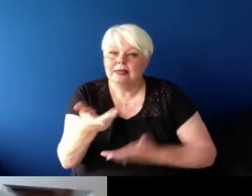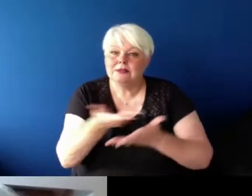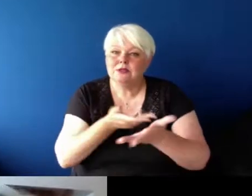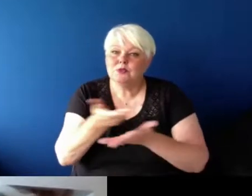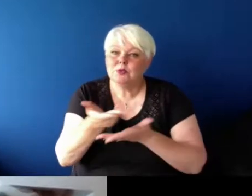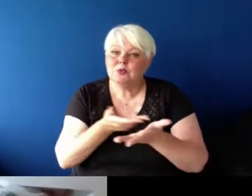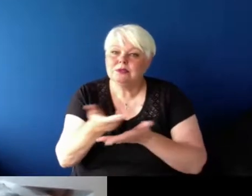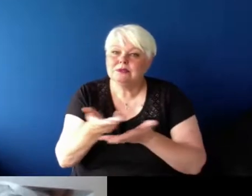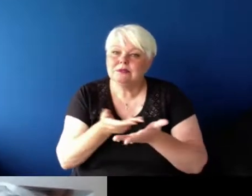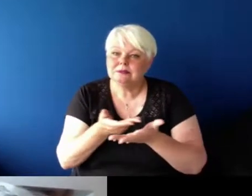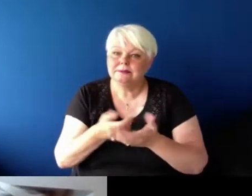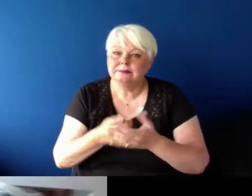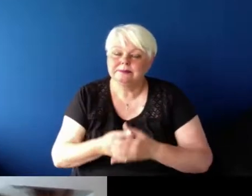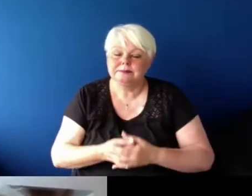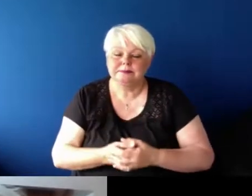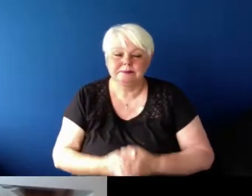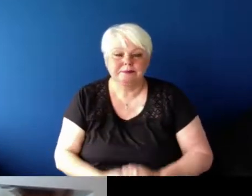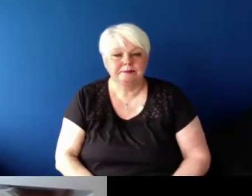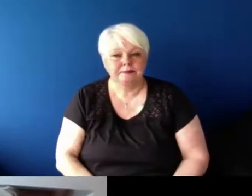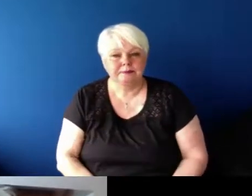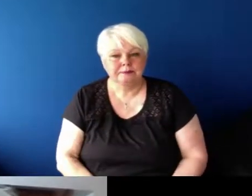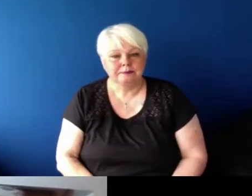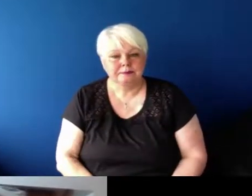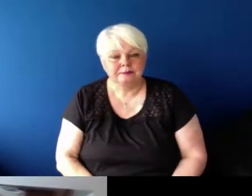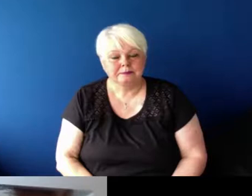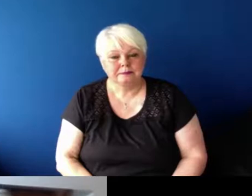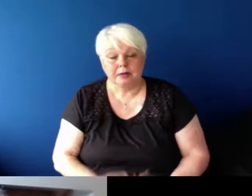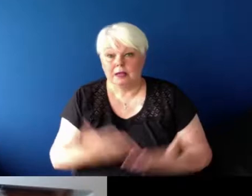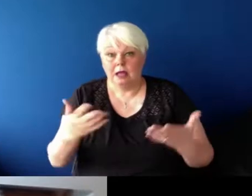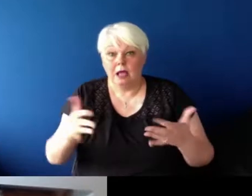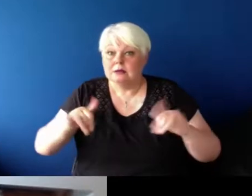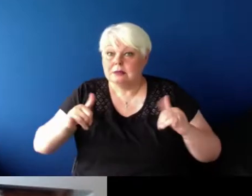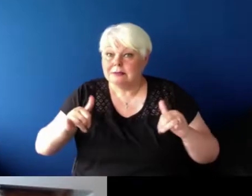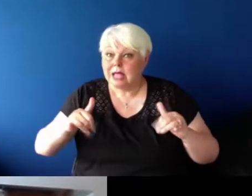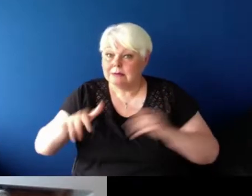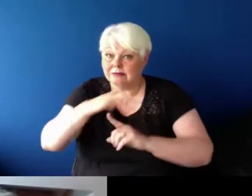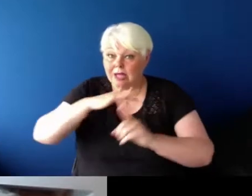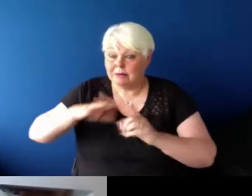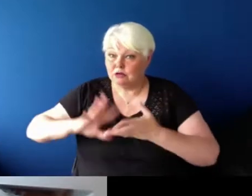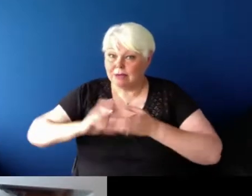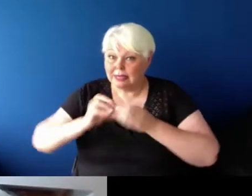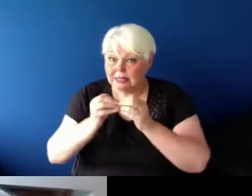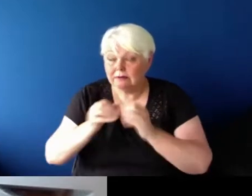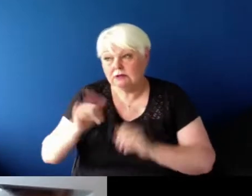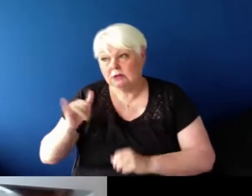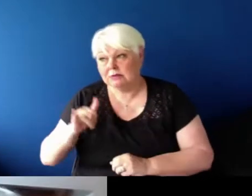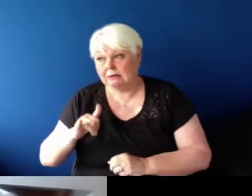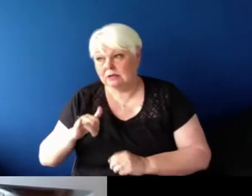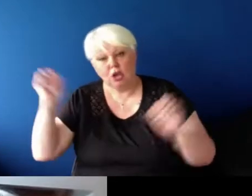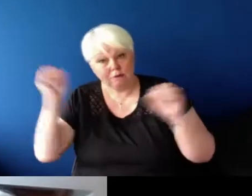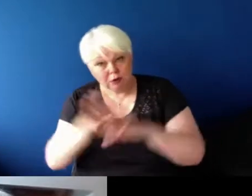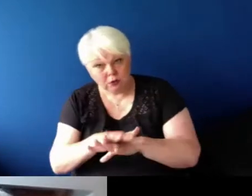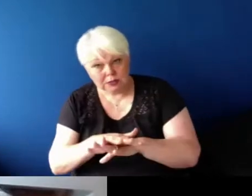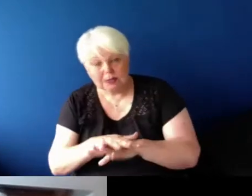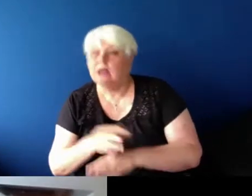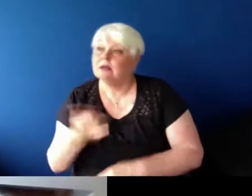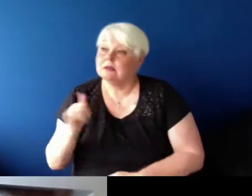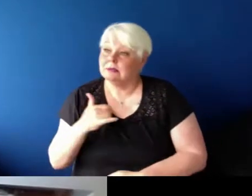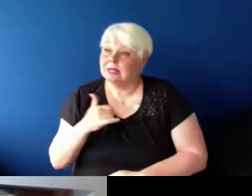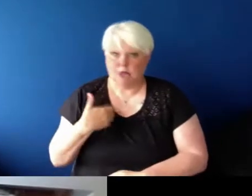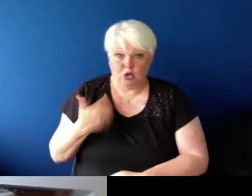happen, which was creative and sometimes very annoying and sometimes very confusing, as theological education